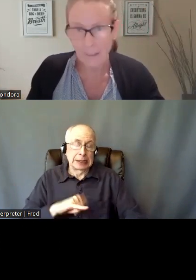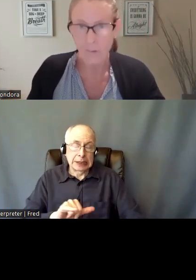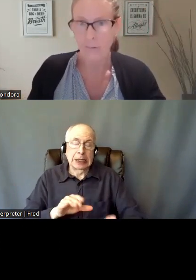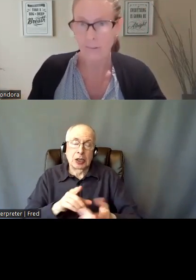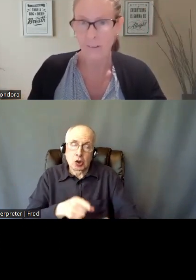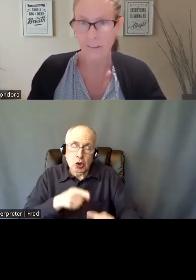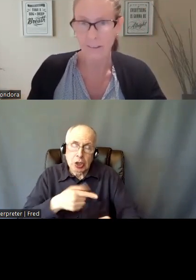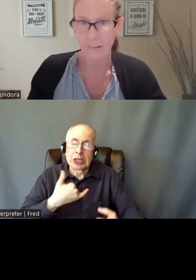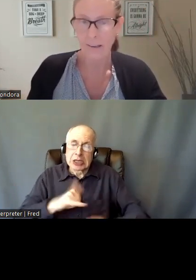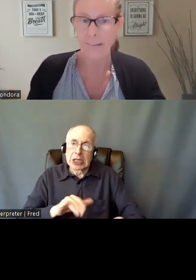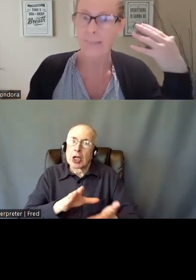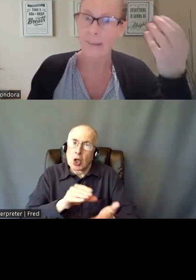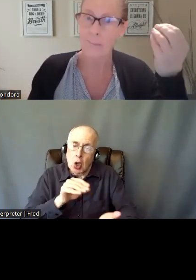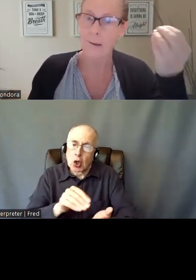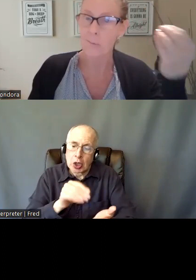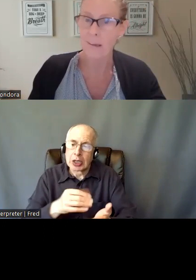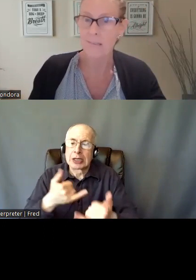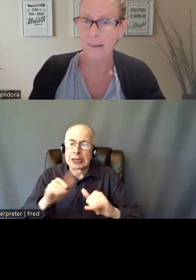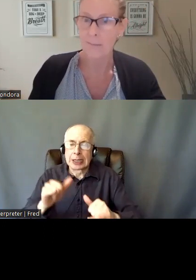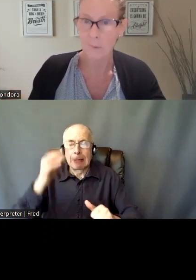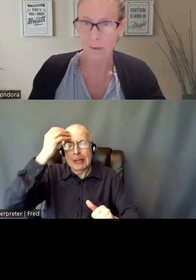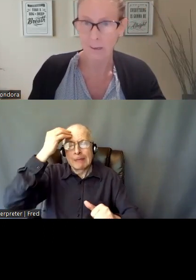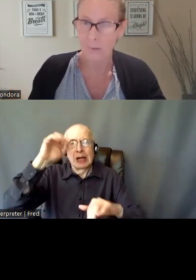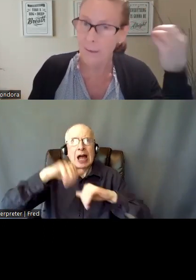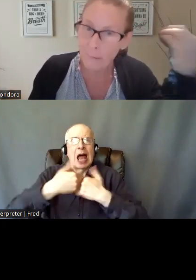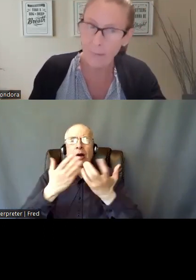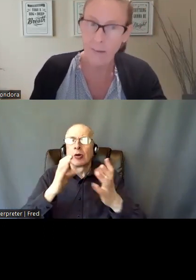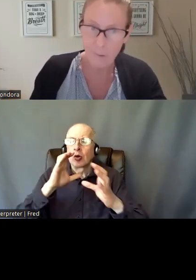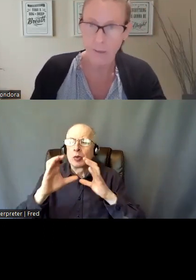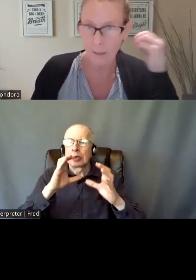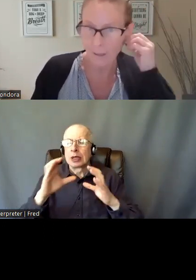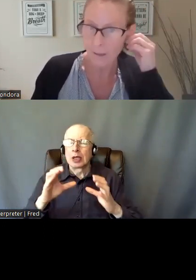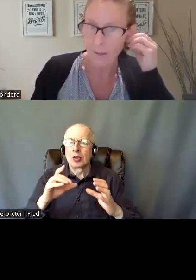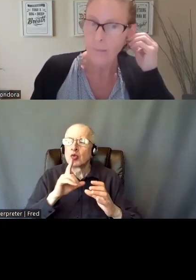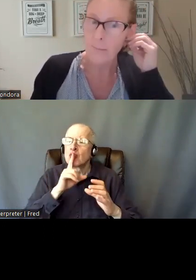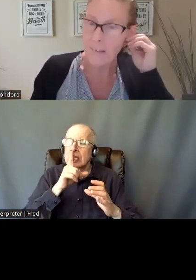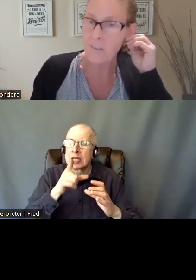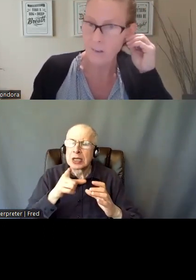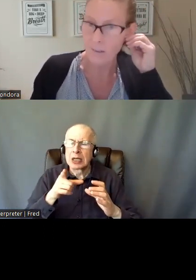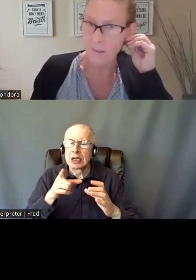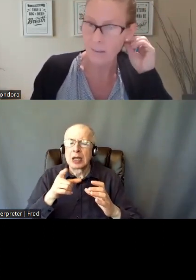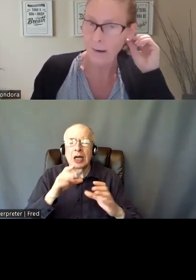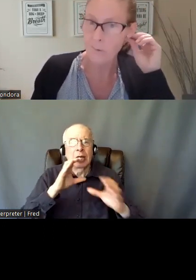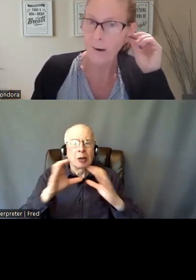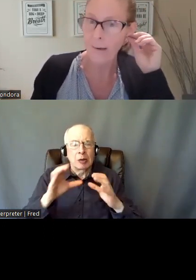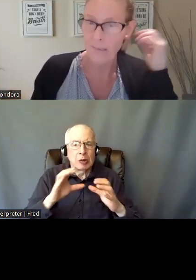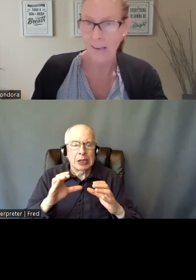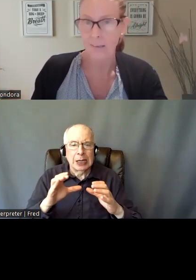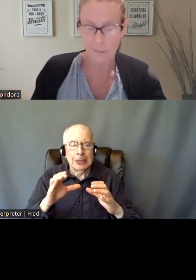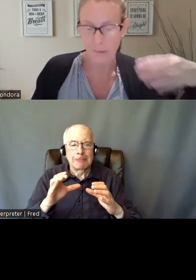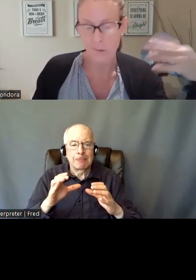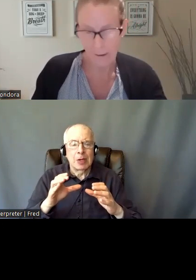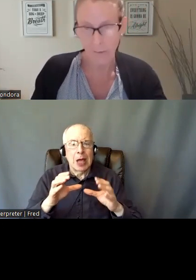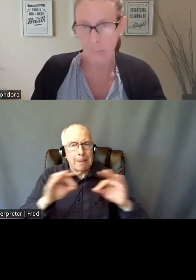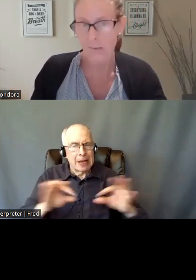I continue to learn and to think about the ways that I communicate. And do they really communicate the messages that I'm trying to